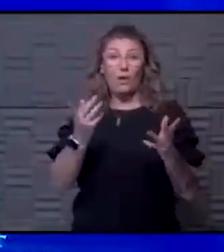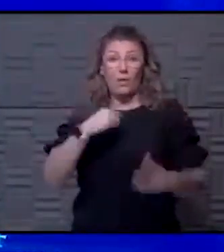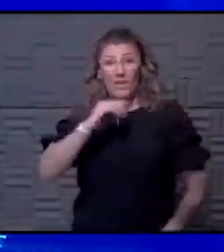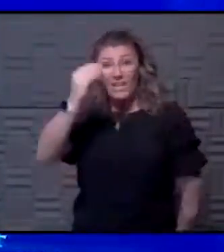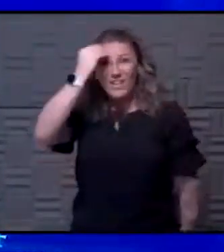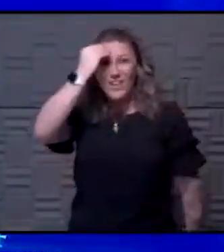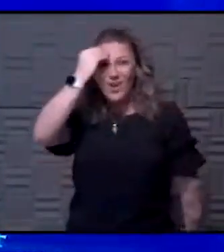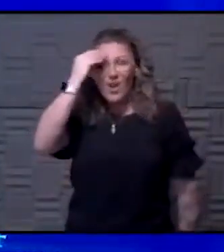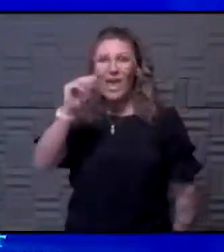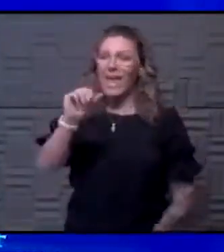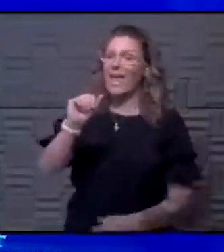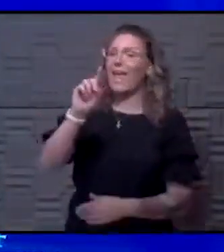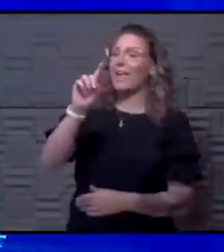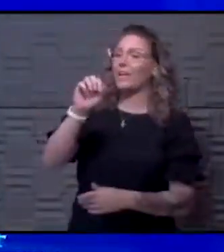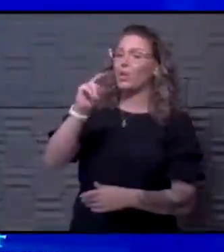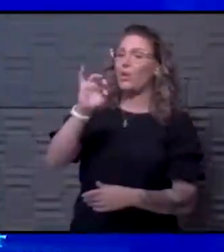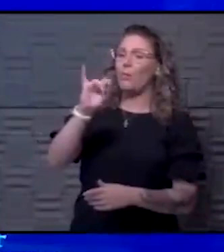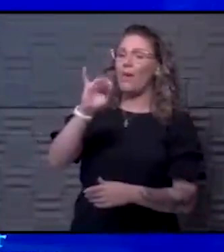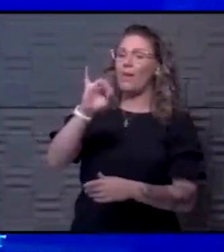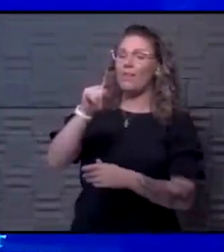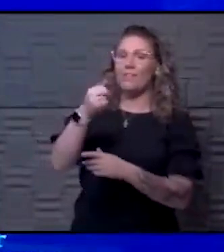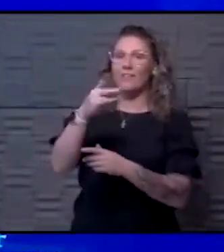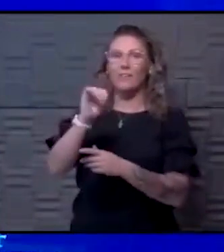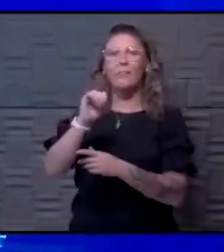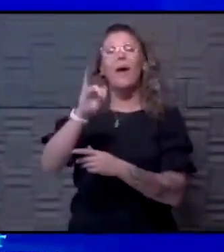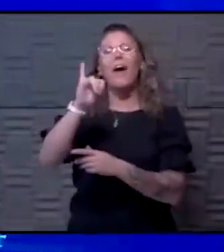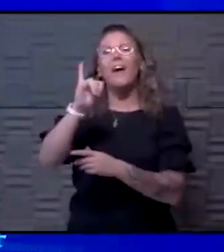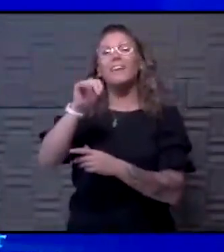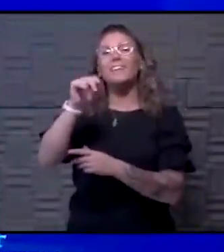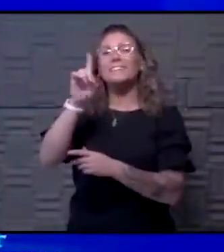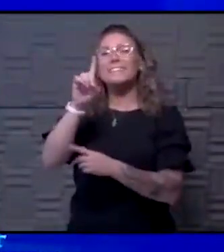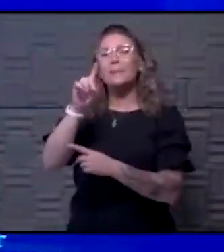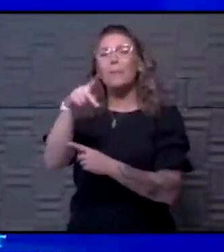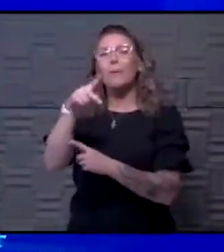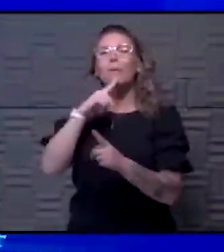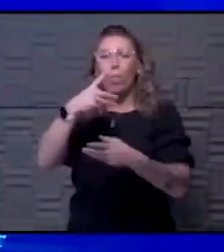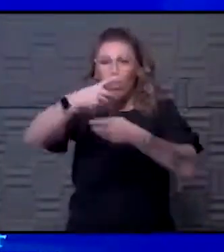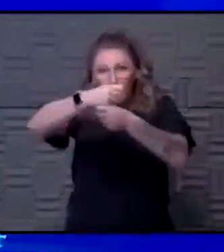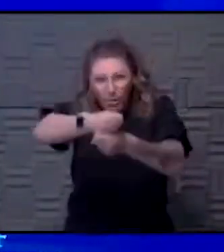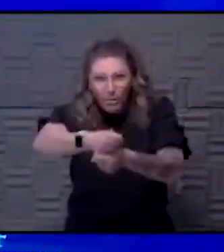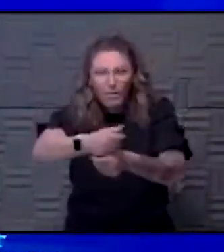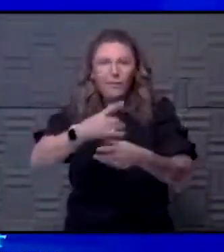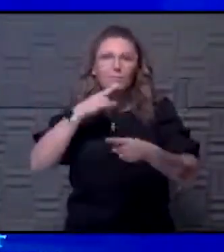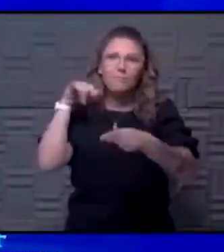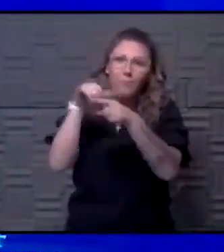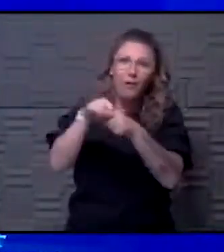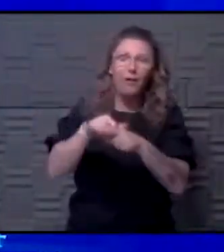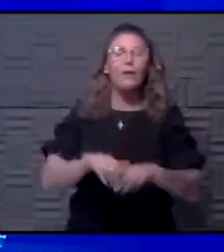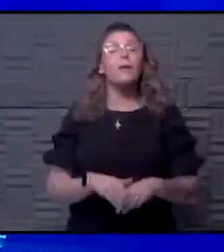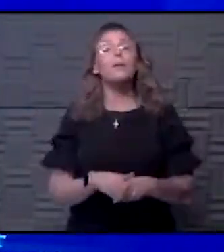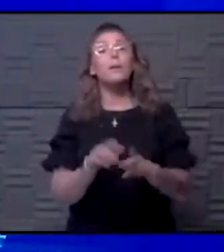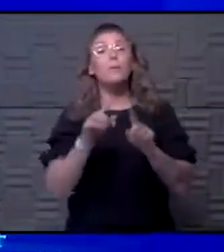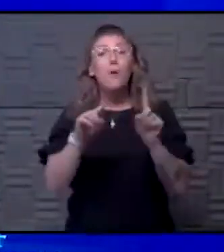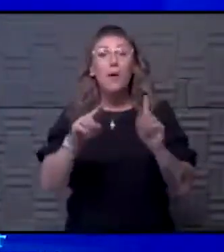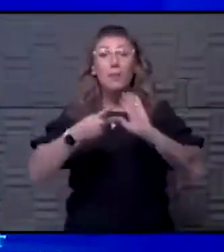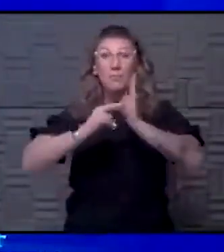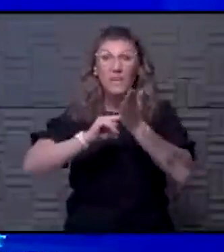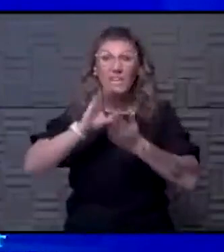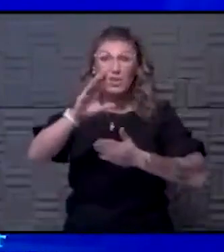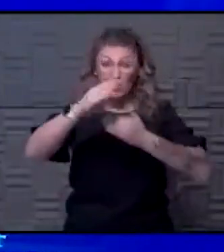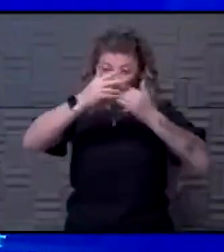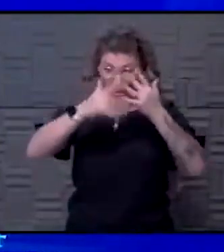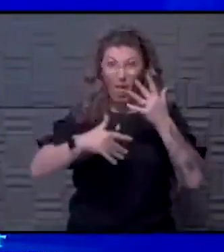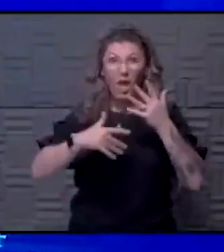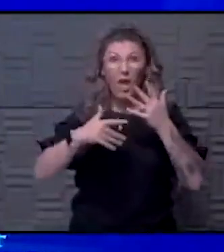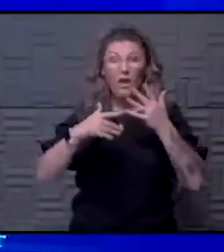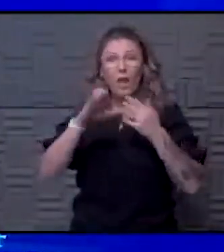familiar with, idiopathic thrombocytopenic purpura, ITP. And that's a lot of words, but what it really says is your platelets are